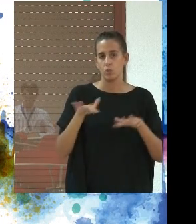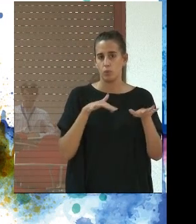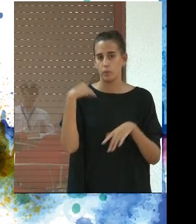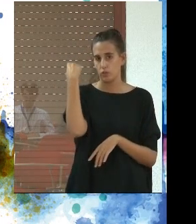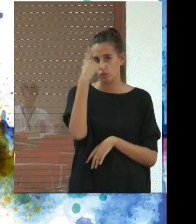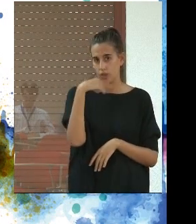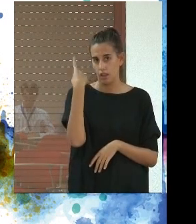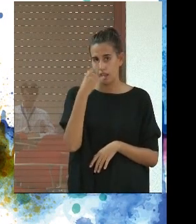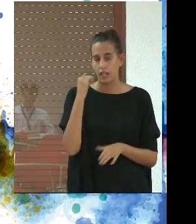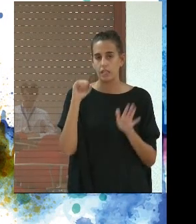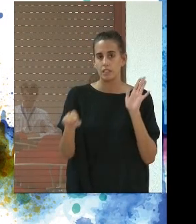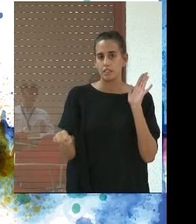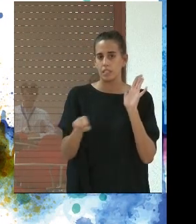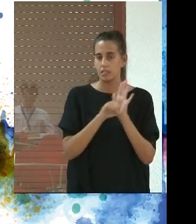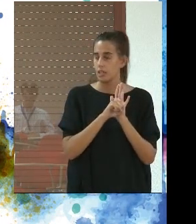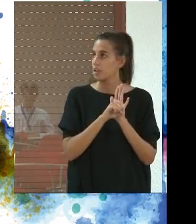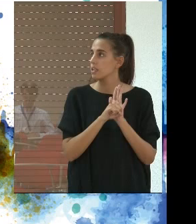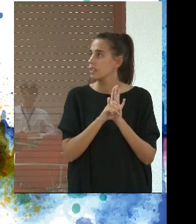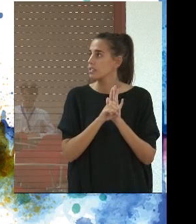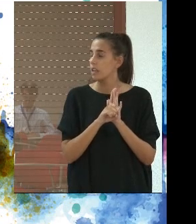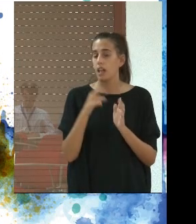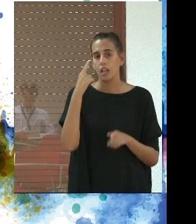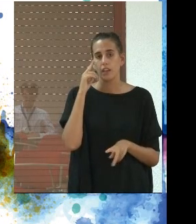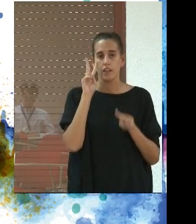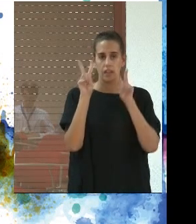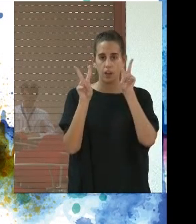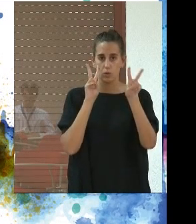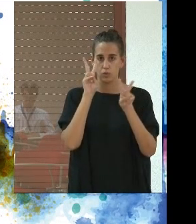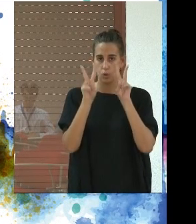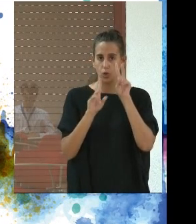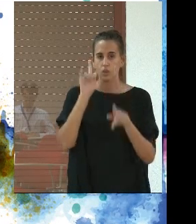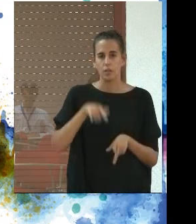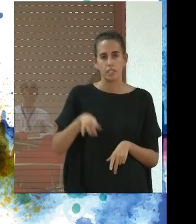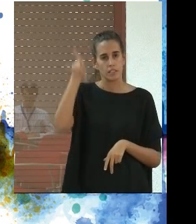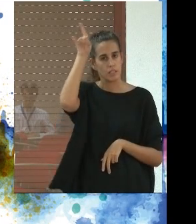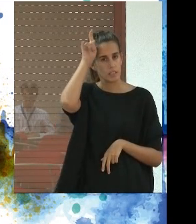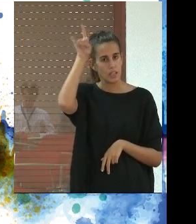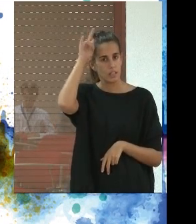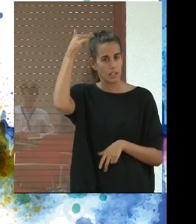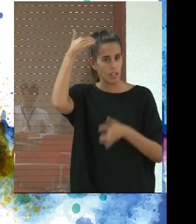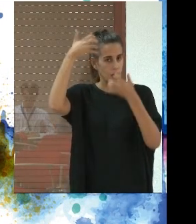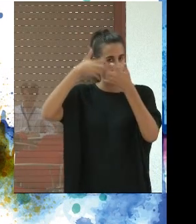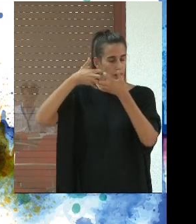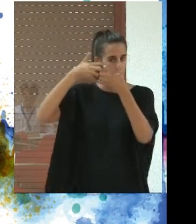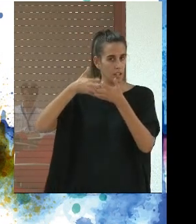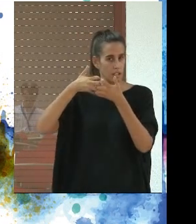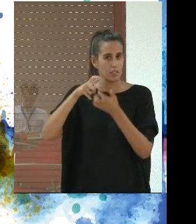electromyographical signals of the face muscles. They also get the electromyographical signal of the eye